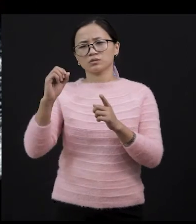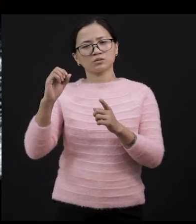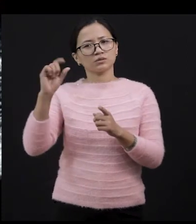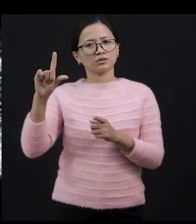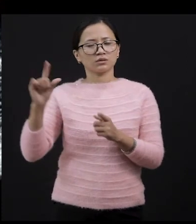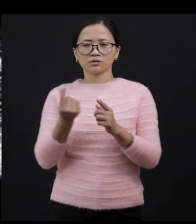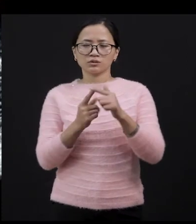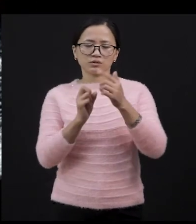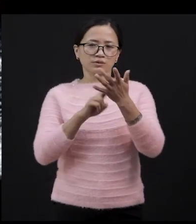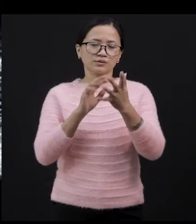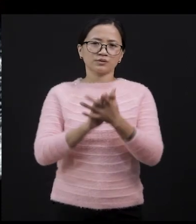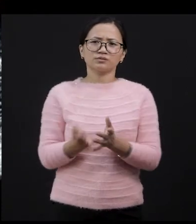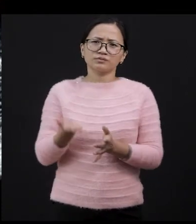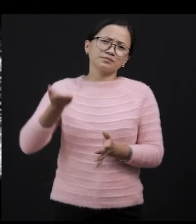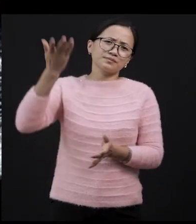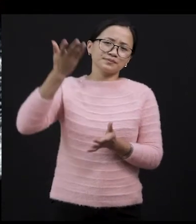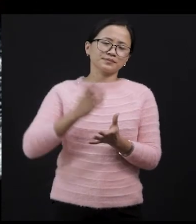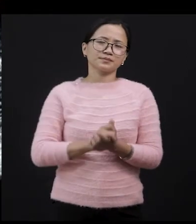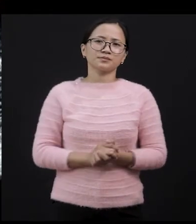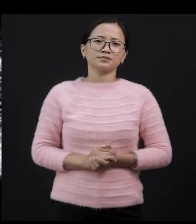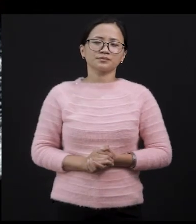temperature of this earth increases.